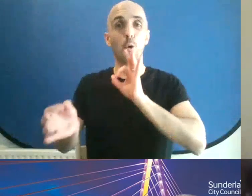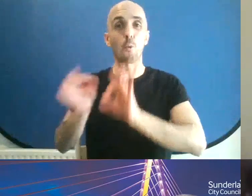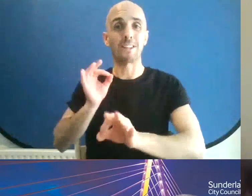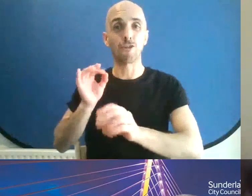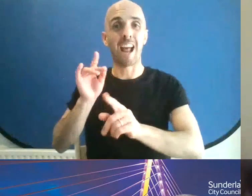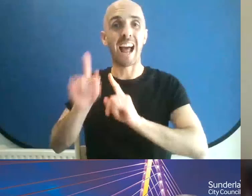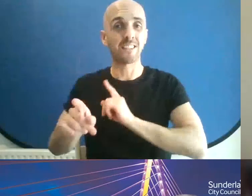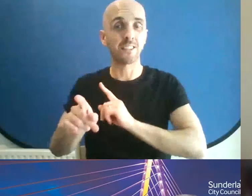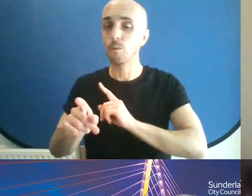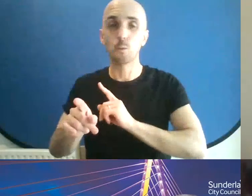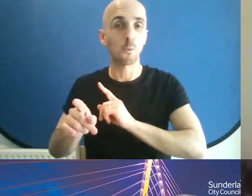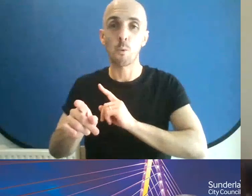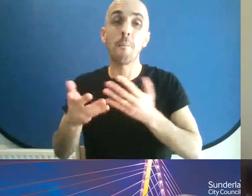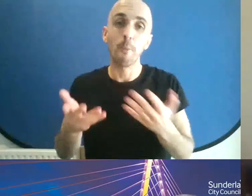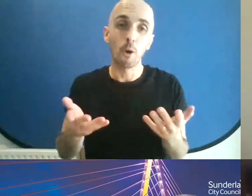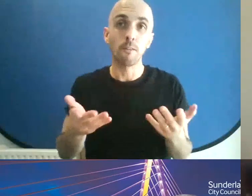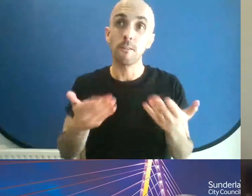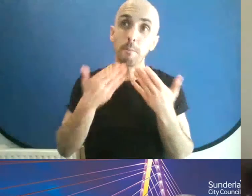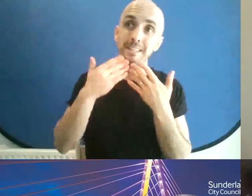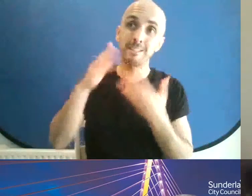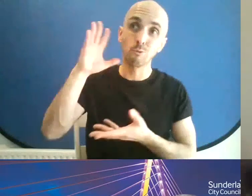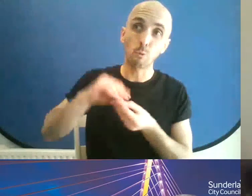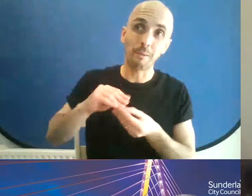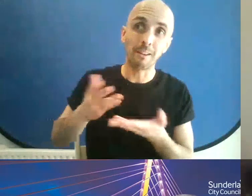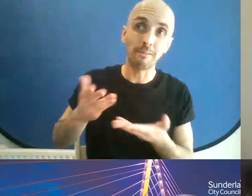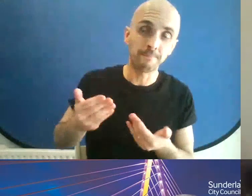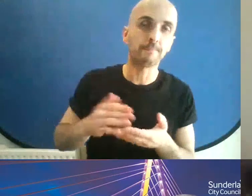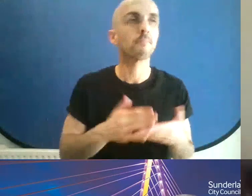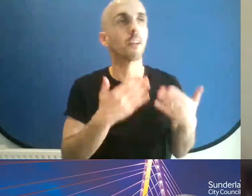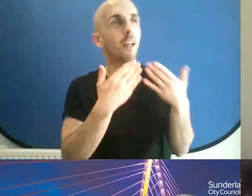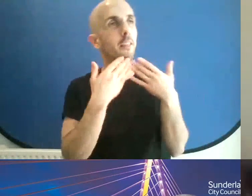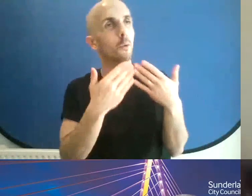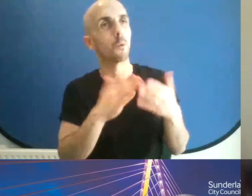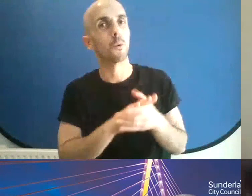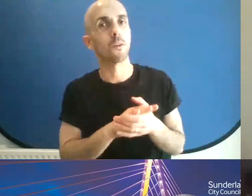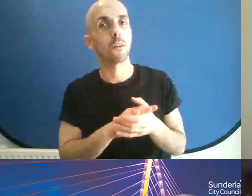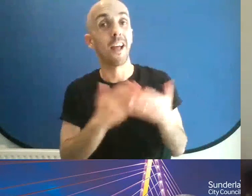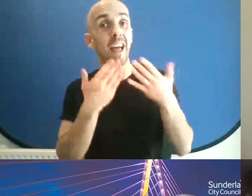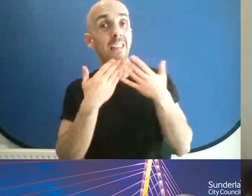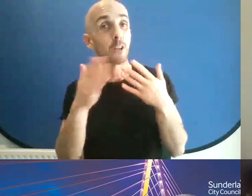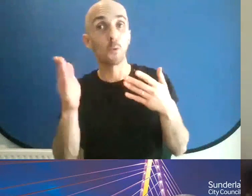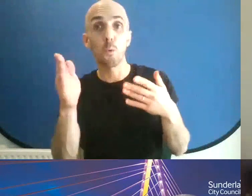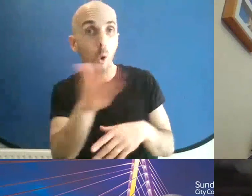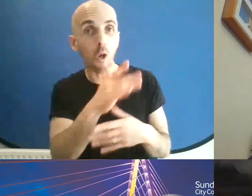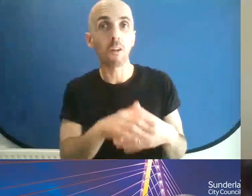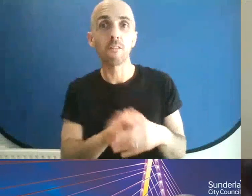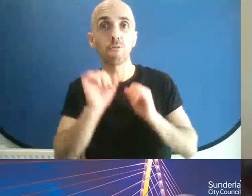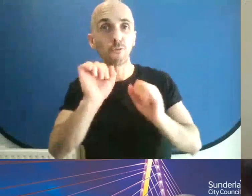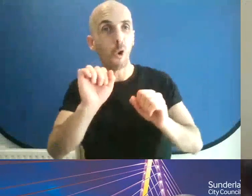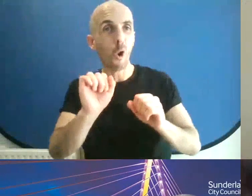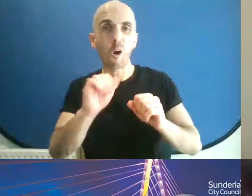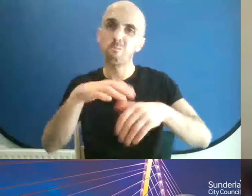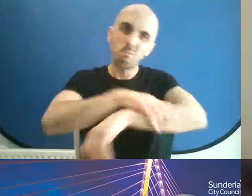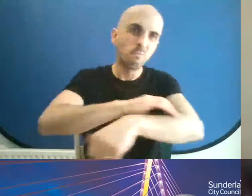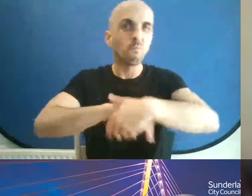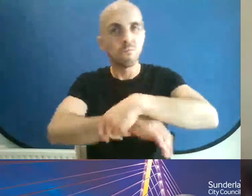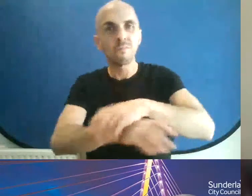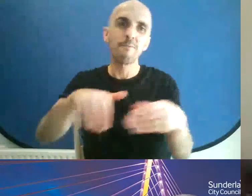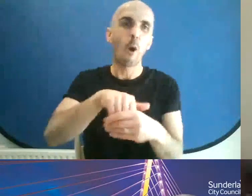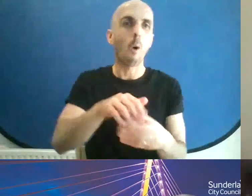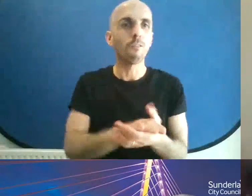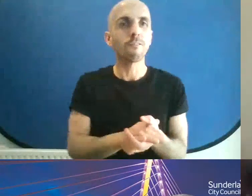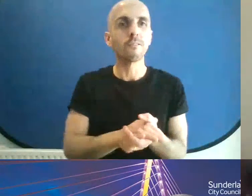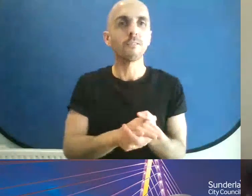to finish the job off. Thank you. And just to say thank you to everybody for your comments and your contributions. So I'm Steph Downey,